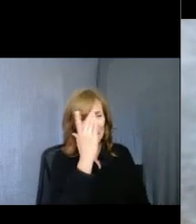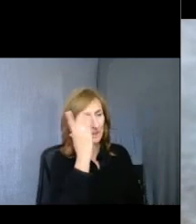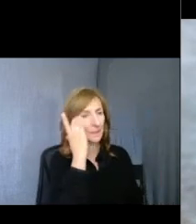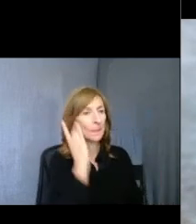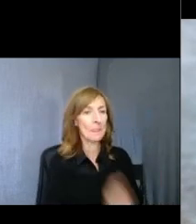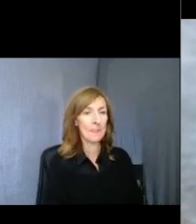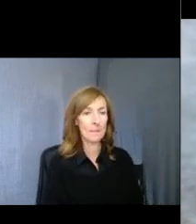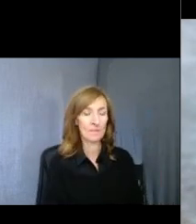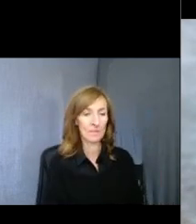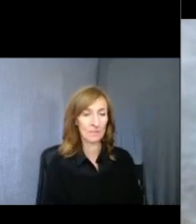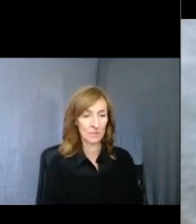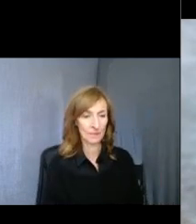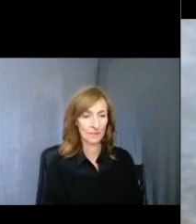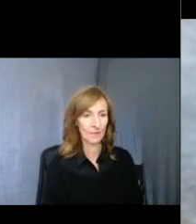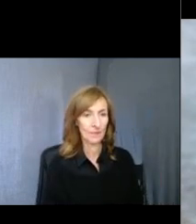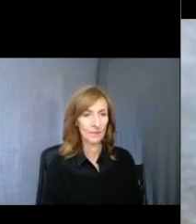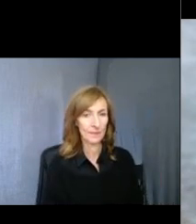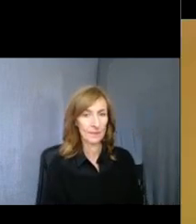I'd like.